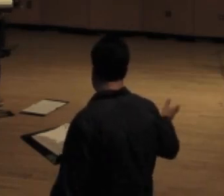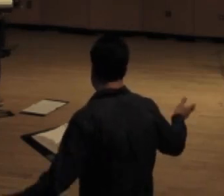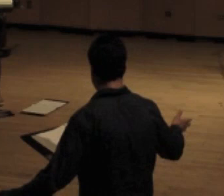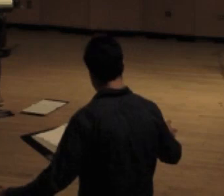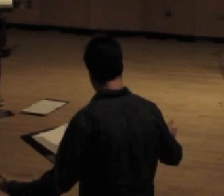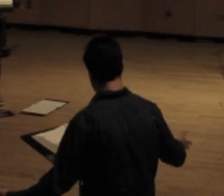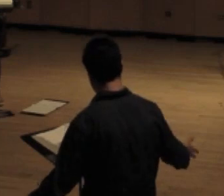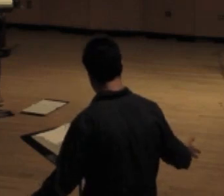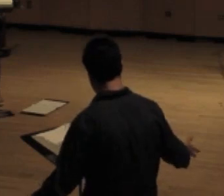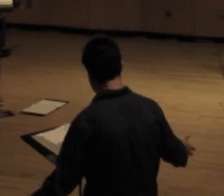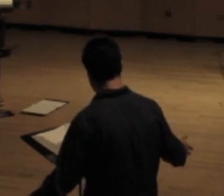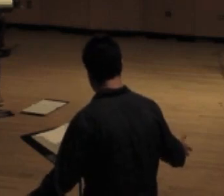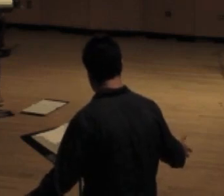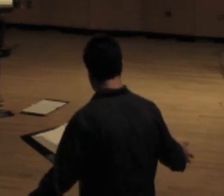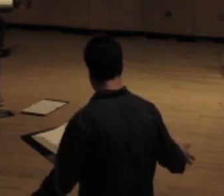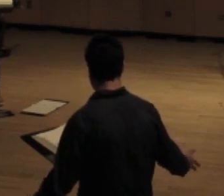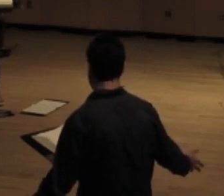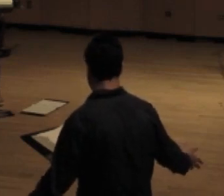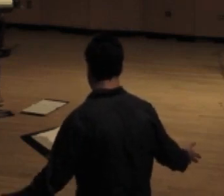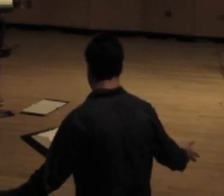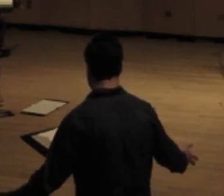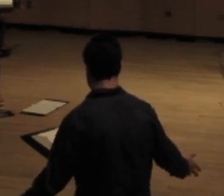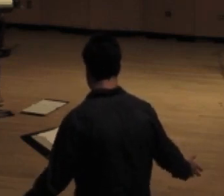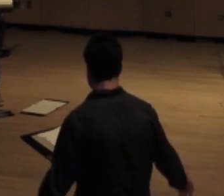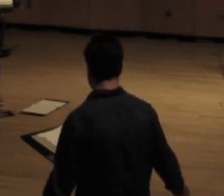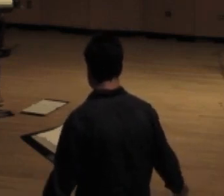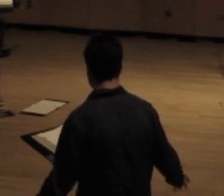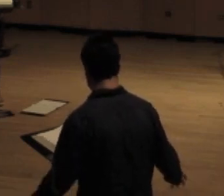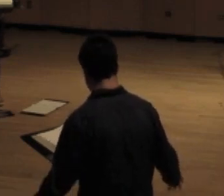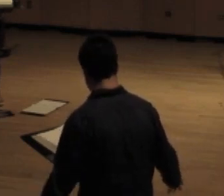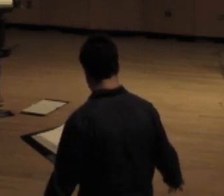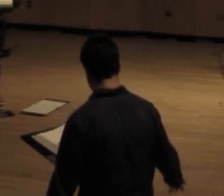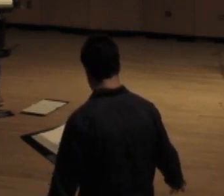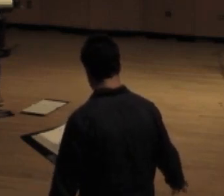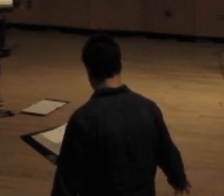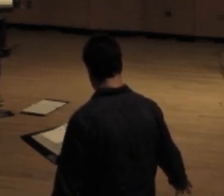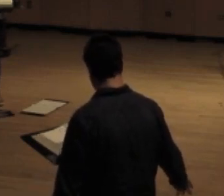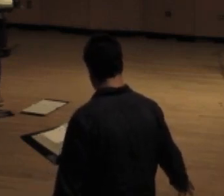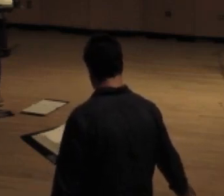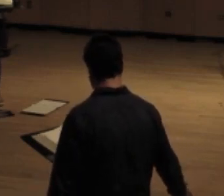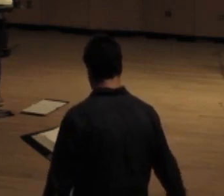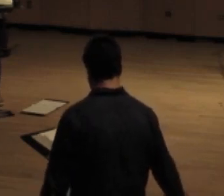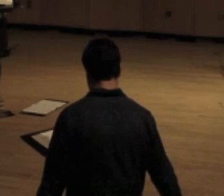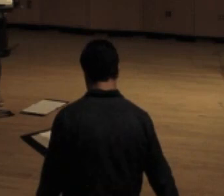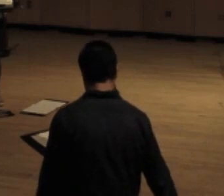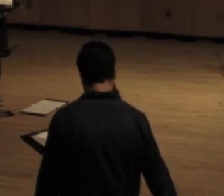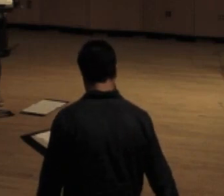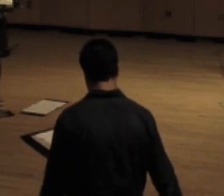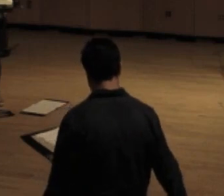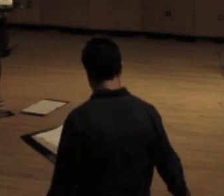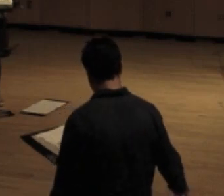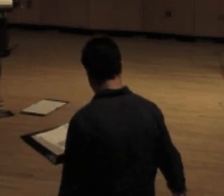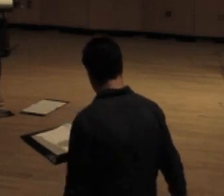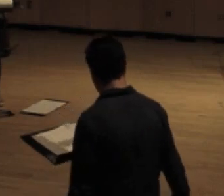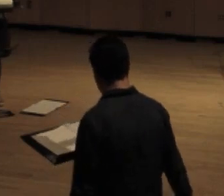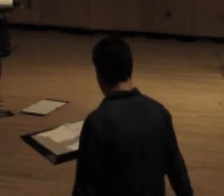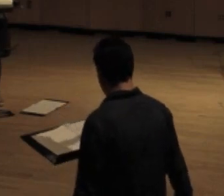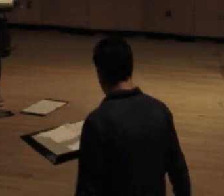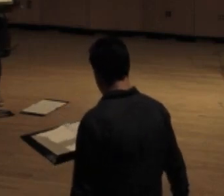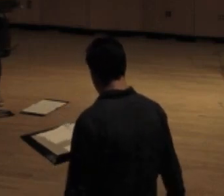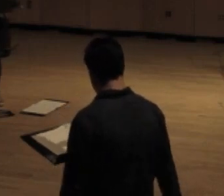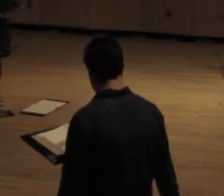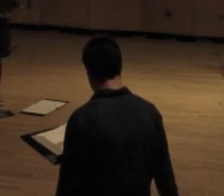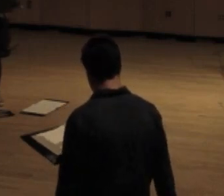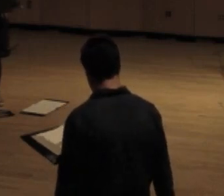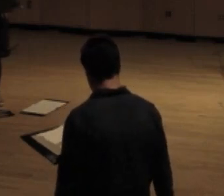itd of the night on don't go the young woman goes out the door to the